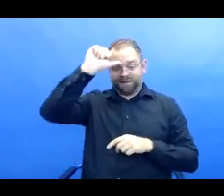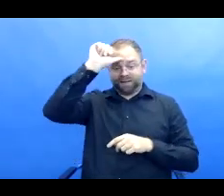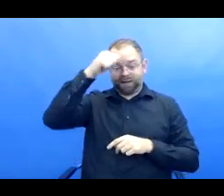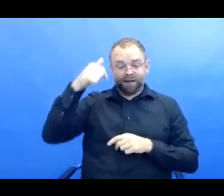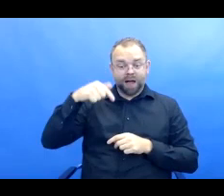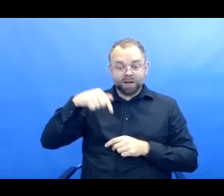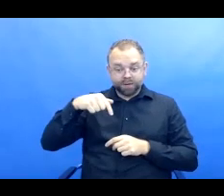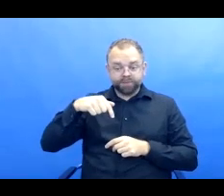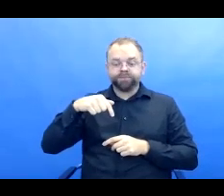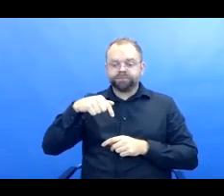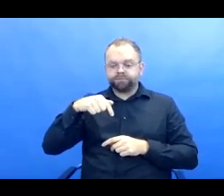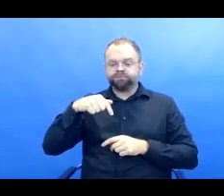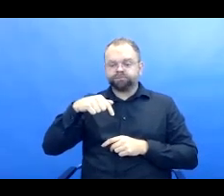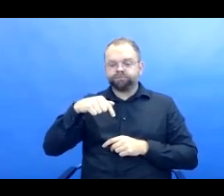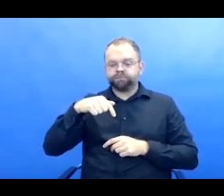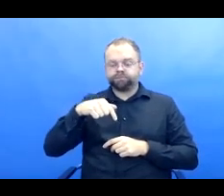please.